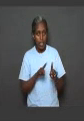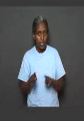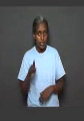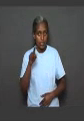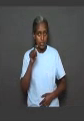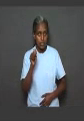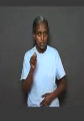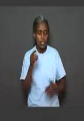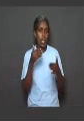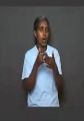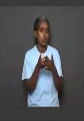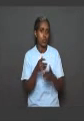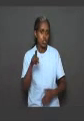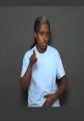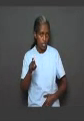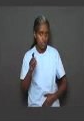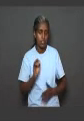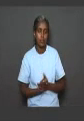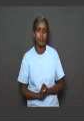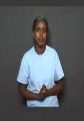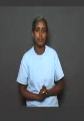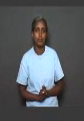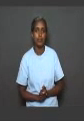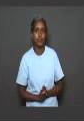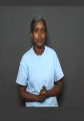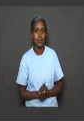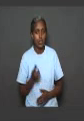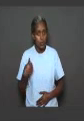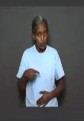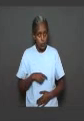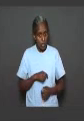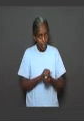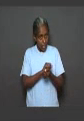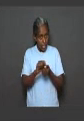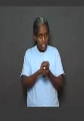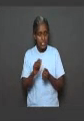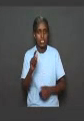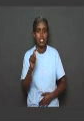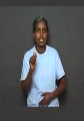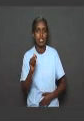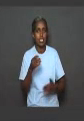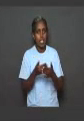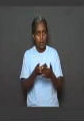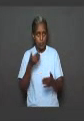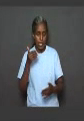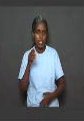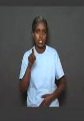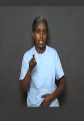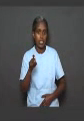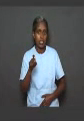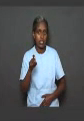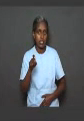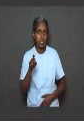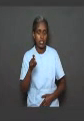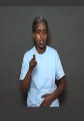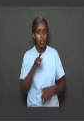t approaches x. We can cancel t minus x